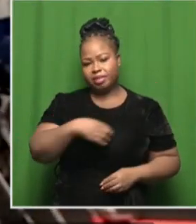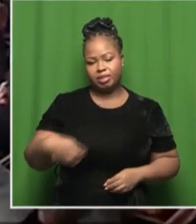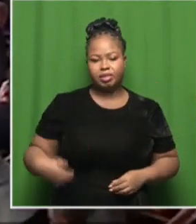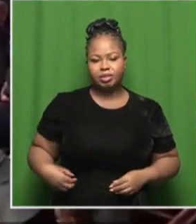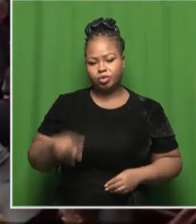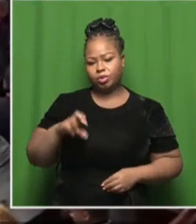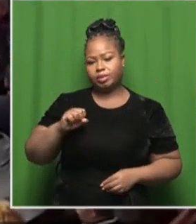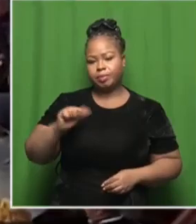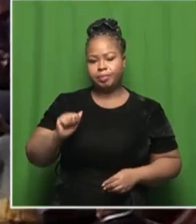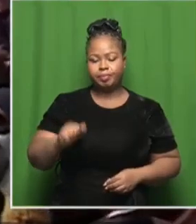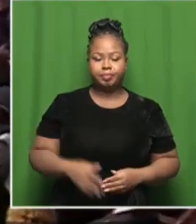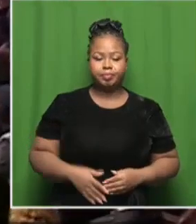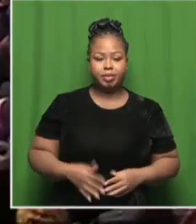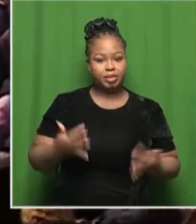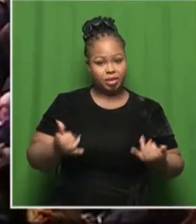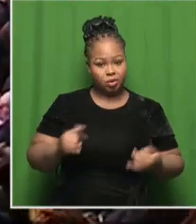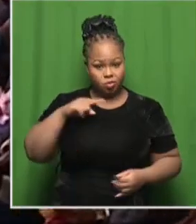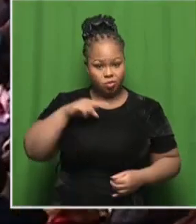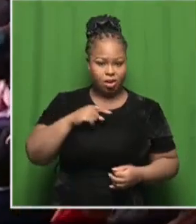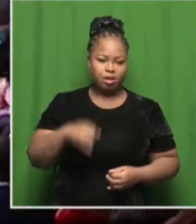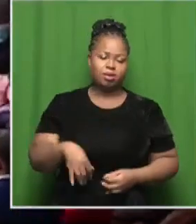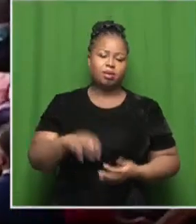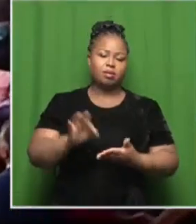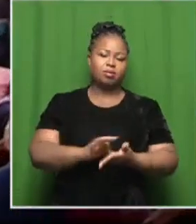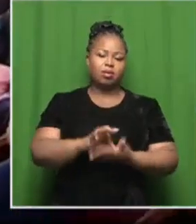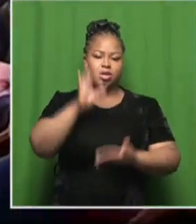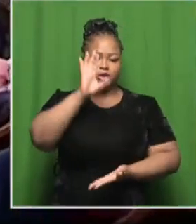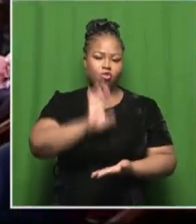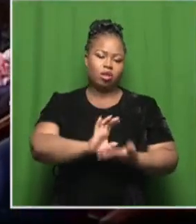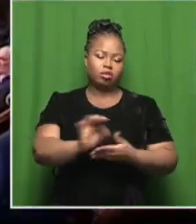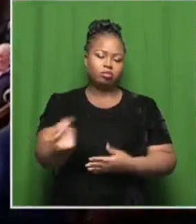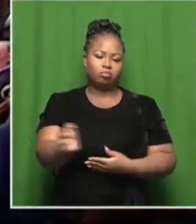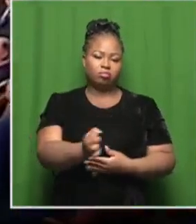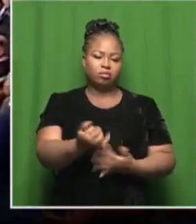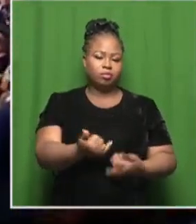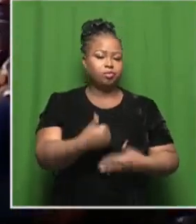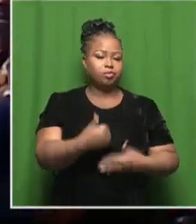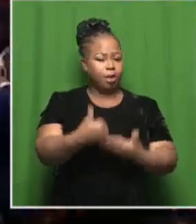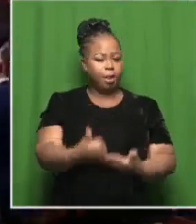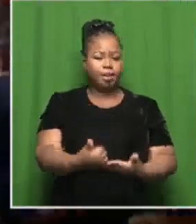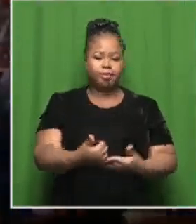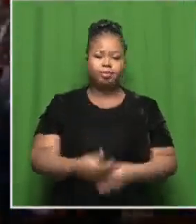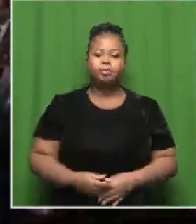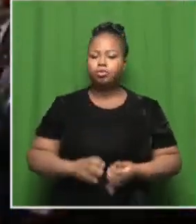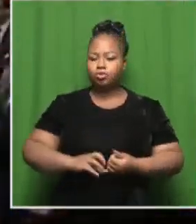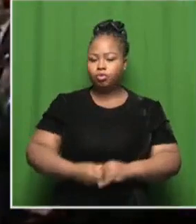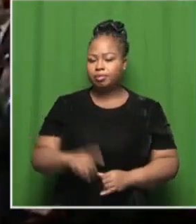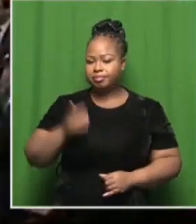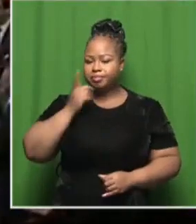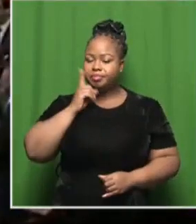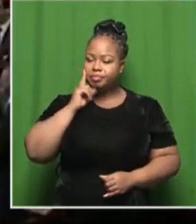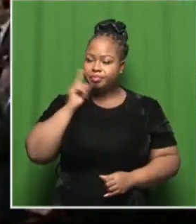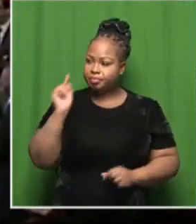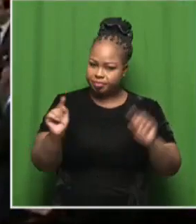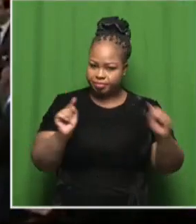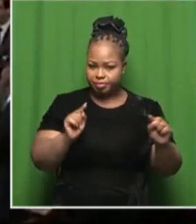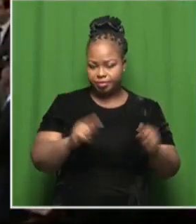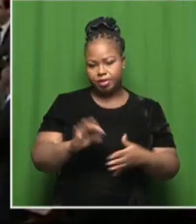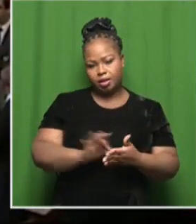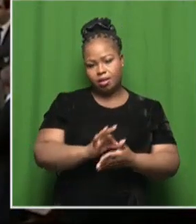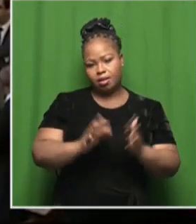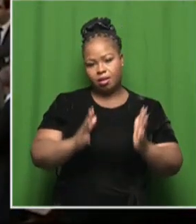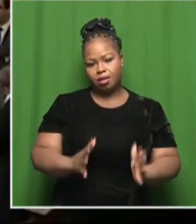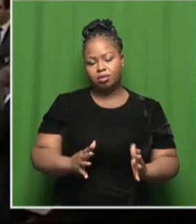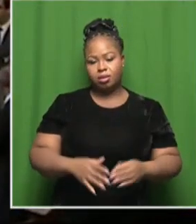United States. That's where the Electoral College comes in, a system the founders devised giving each state a number of electors